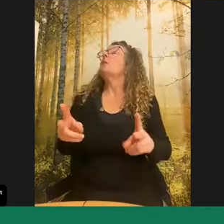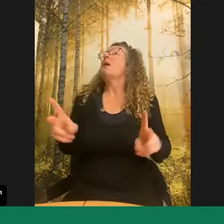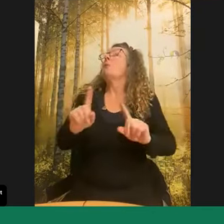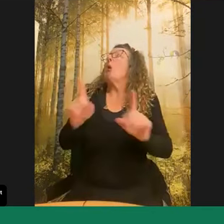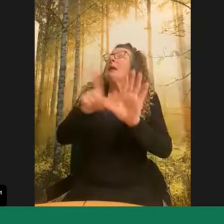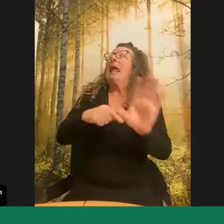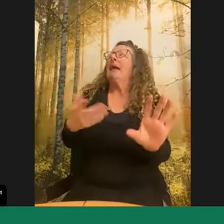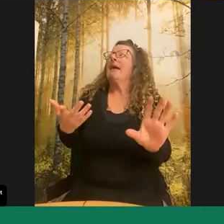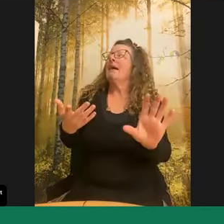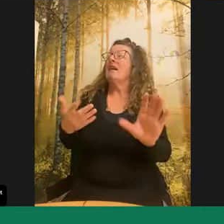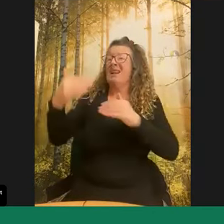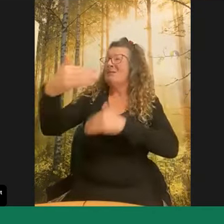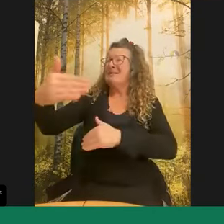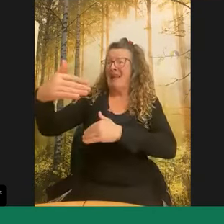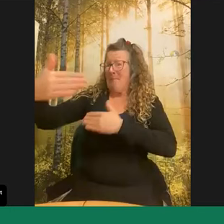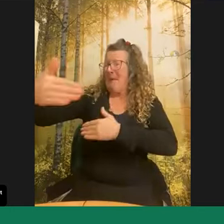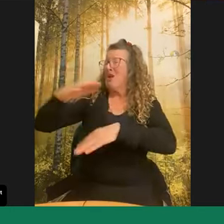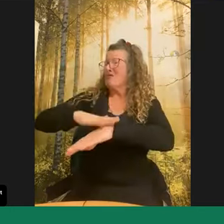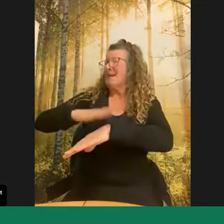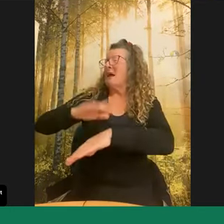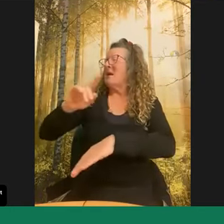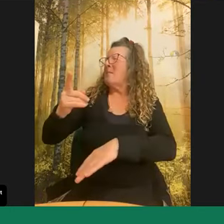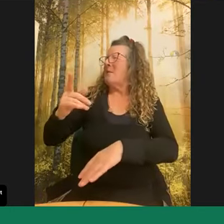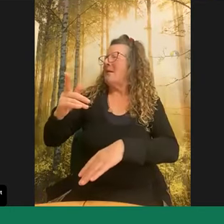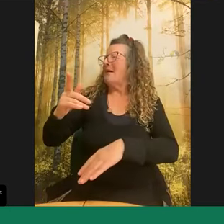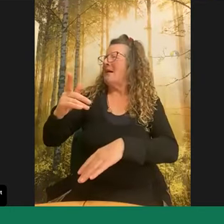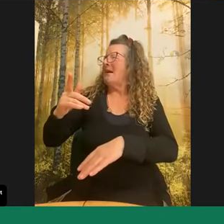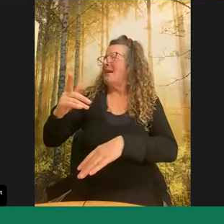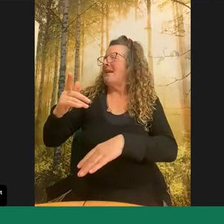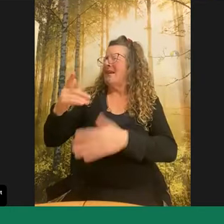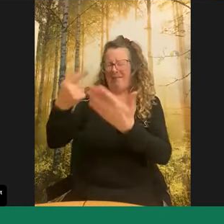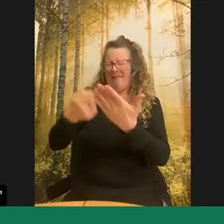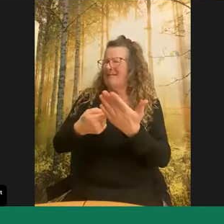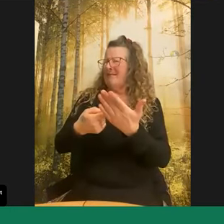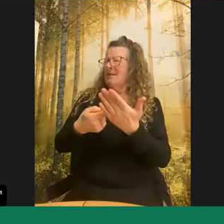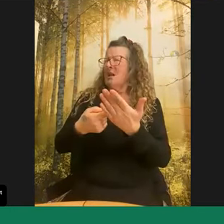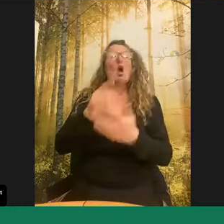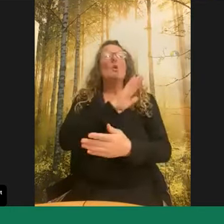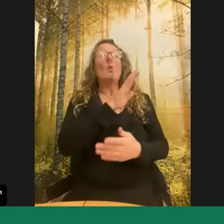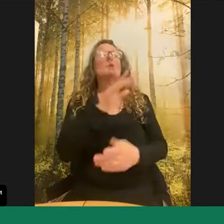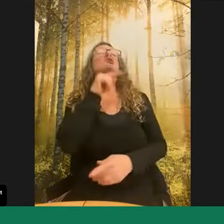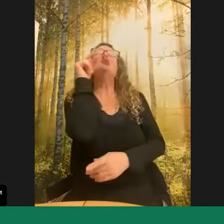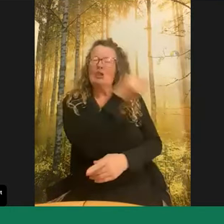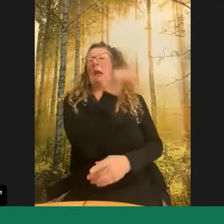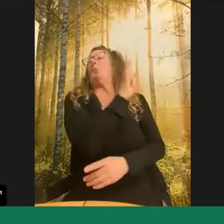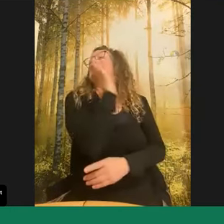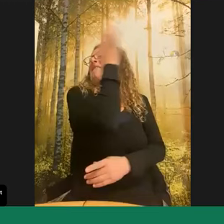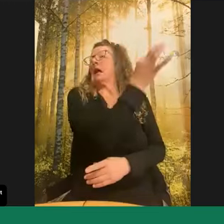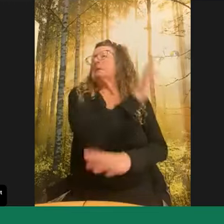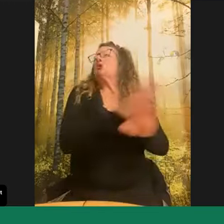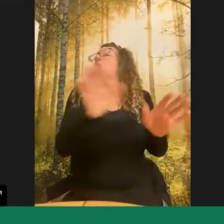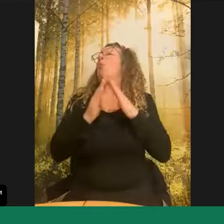know, it's within that period. But there was the counteraction of being like, no, she was invited. She wasn't, you know, Windrush. But that, you